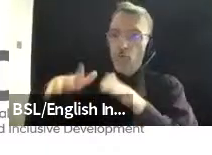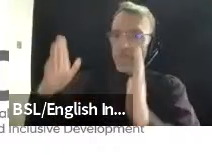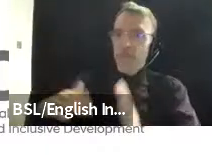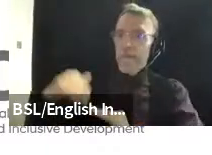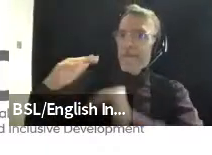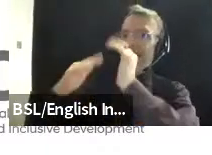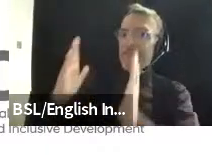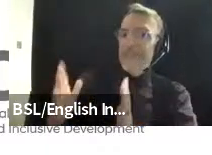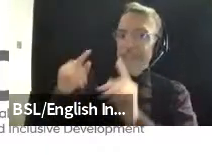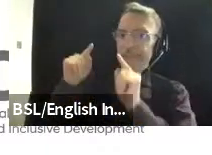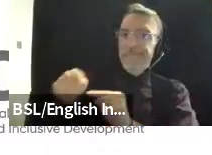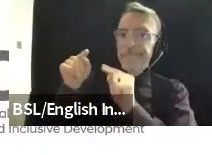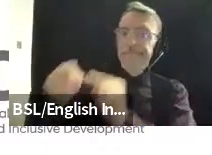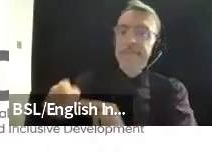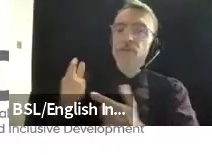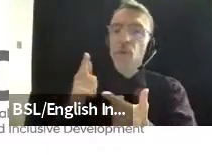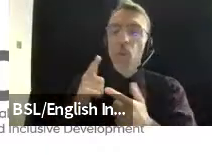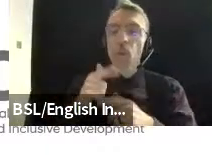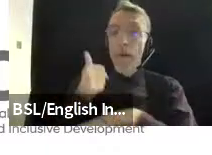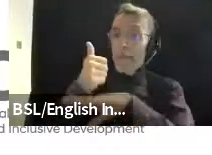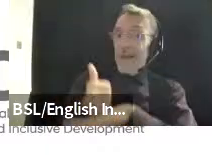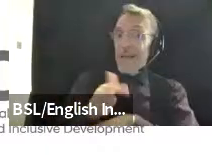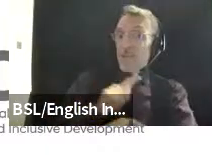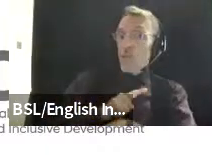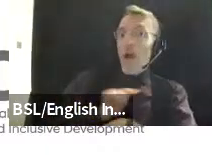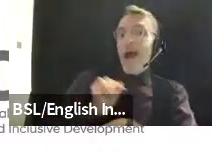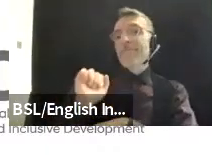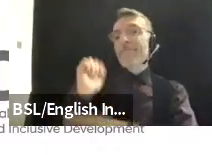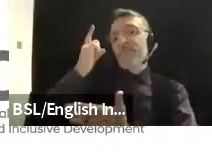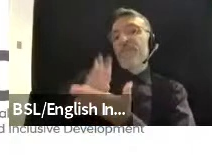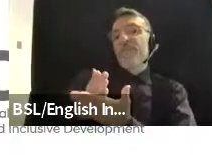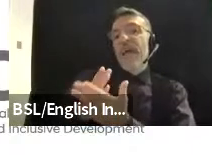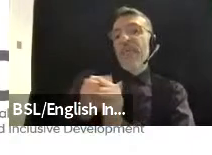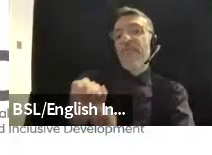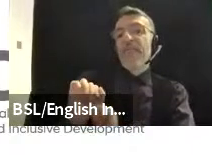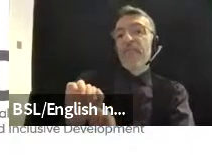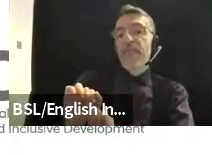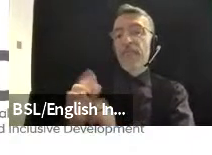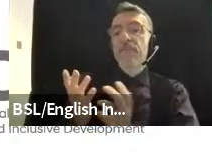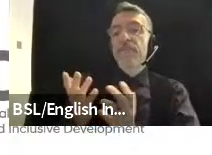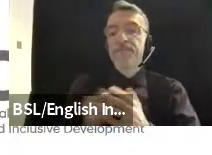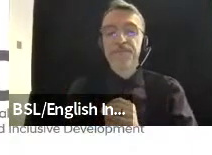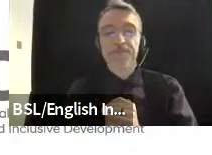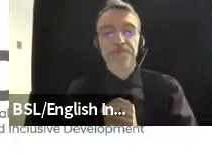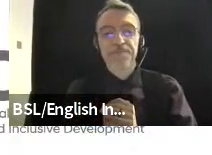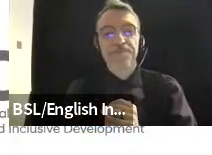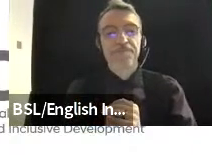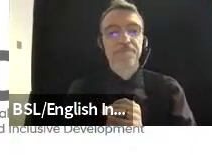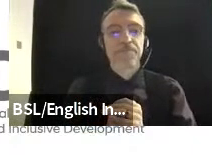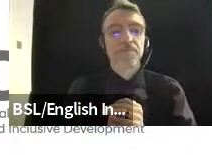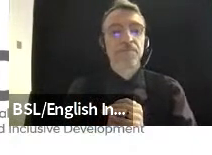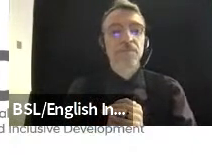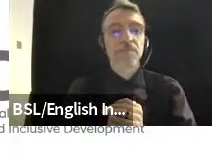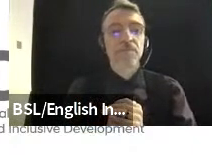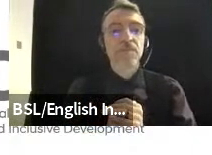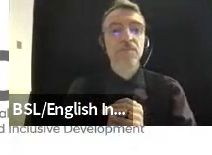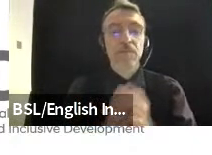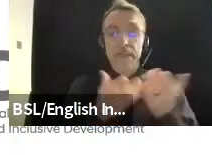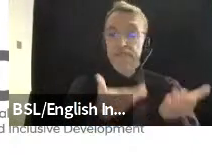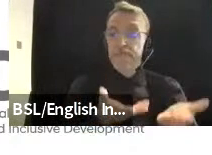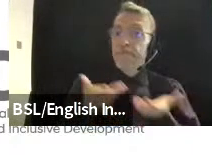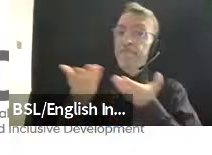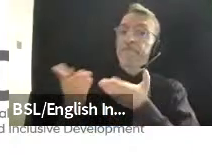very much seen to be based on the religion of those traders. So I'll just pass over